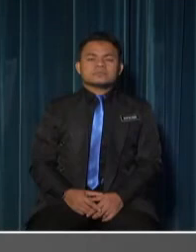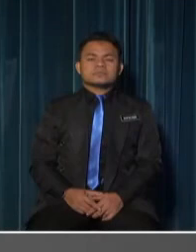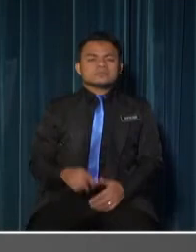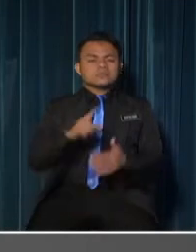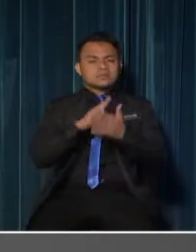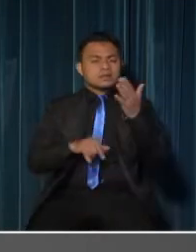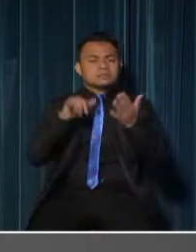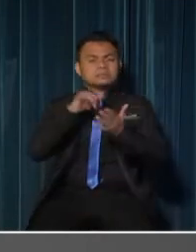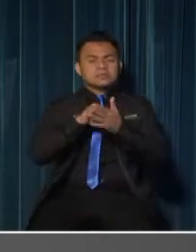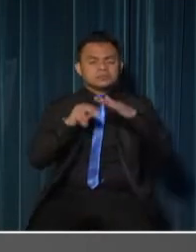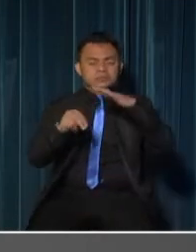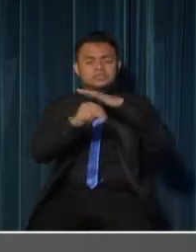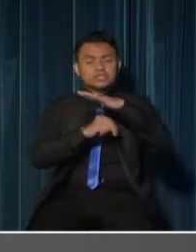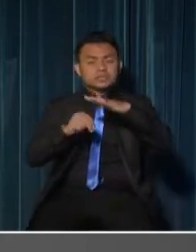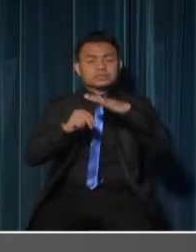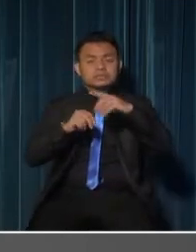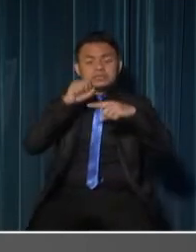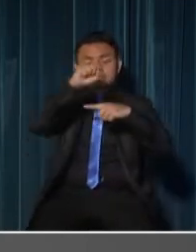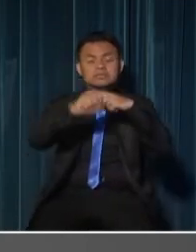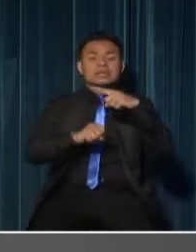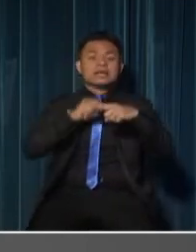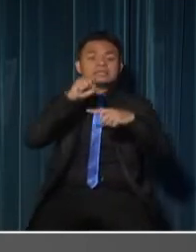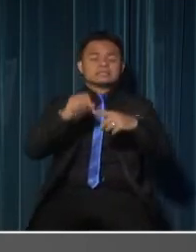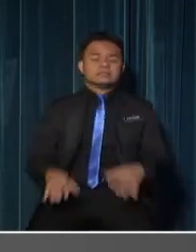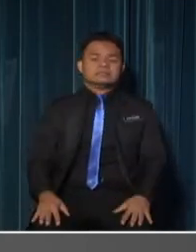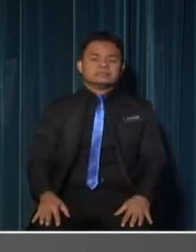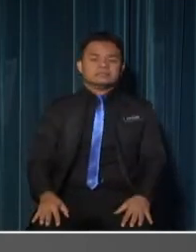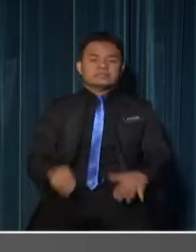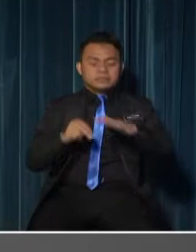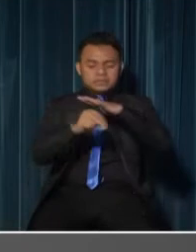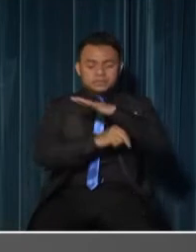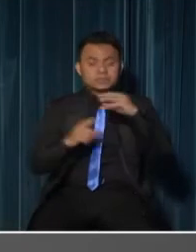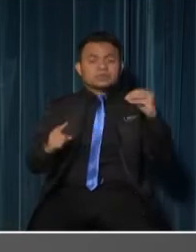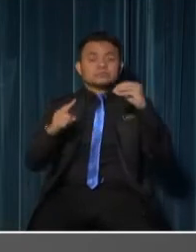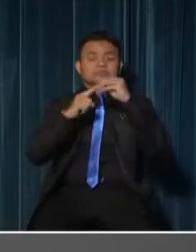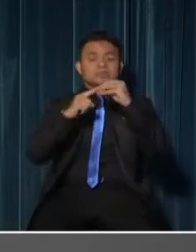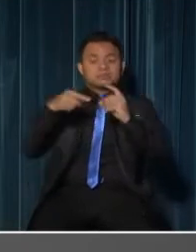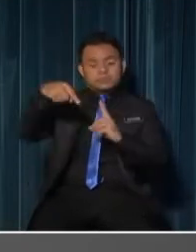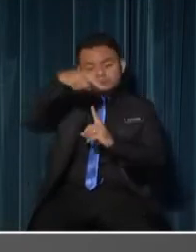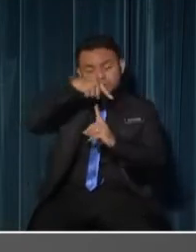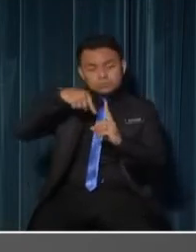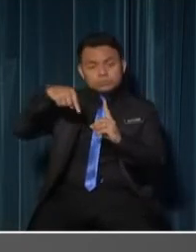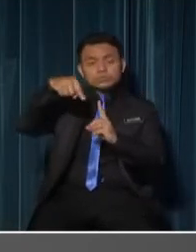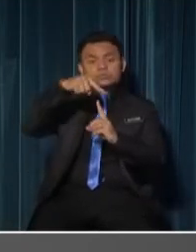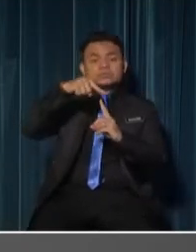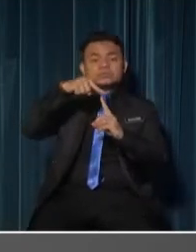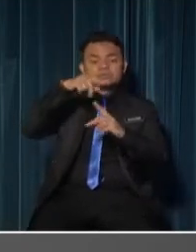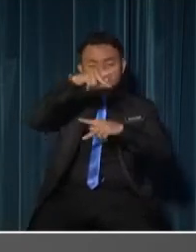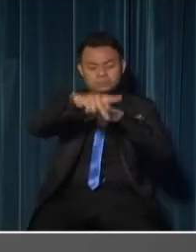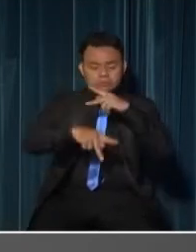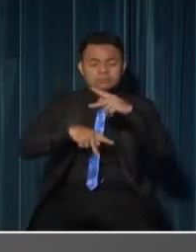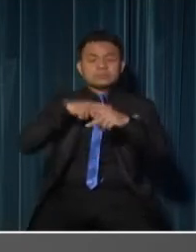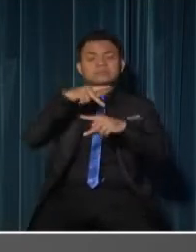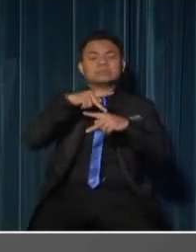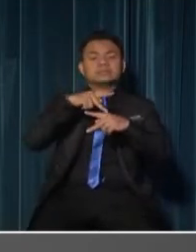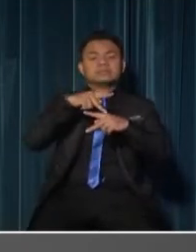What are natural satellites? Natural objects revolving around a planet are